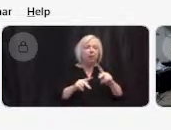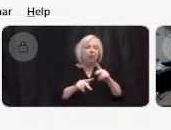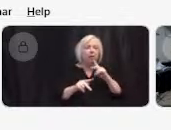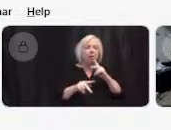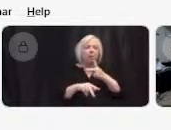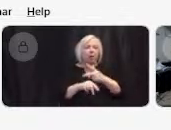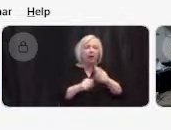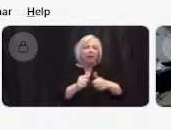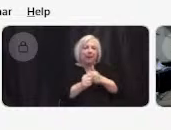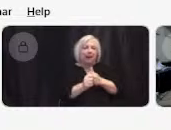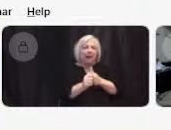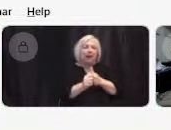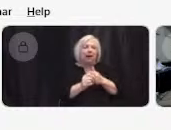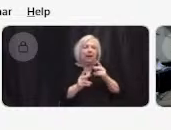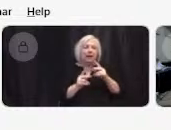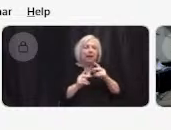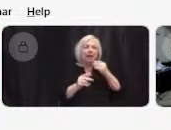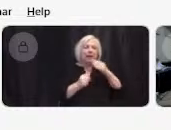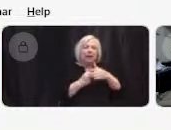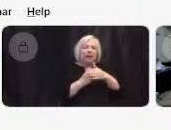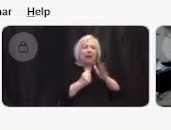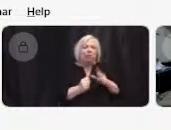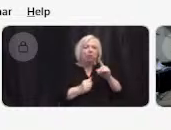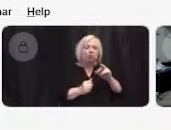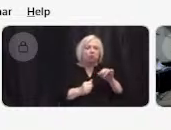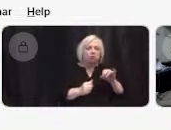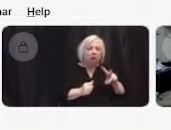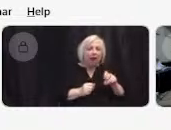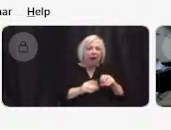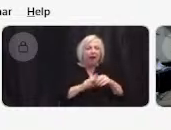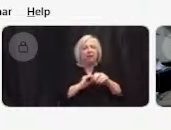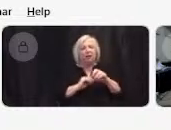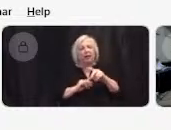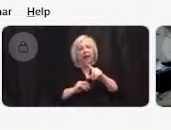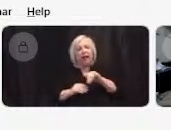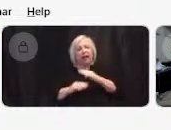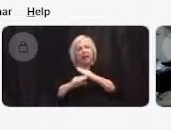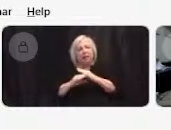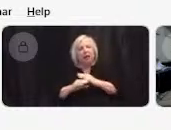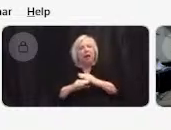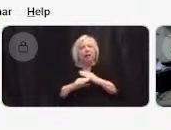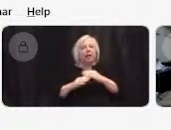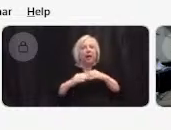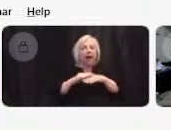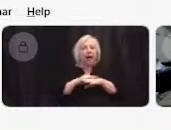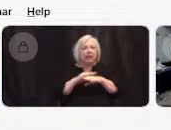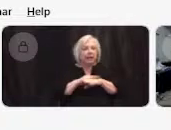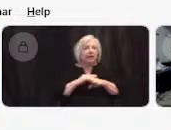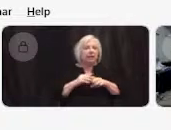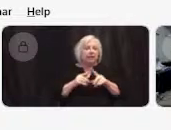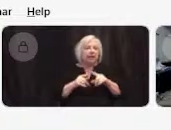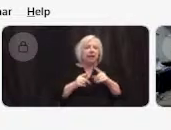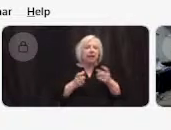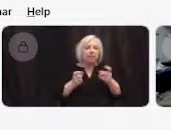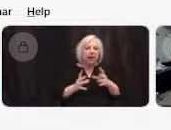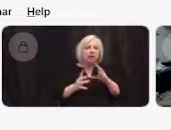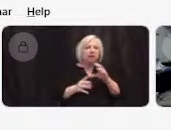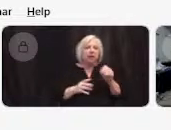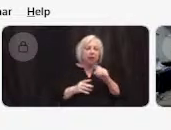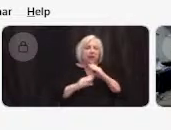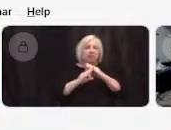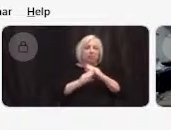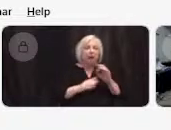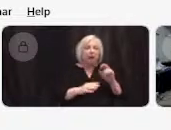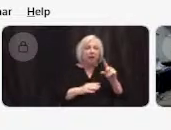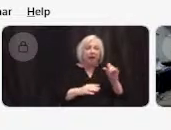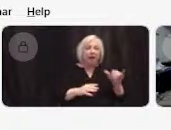behind neighbors' drives, in the alley, and on the street, blocking access to owner residents. The management company has also blocked the alley on